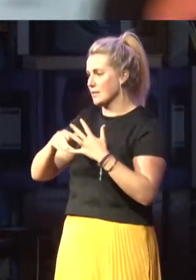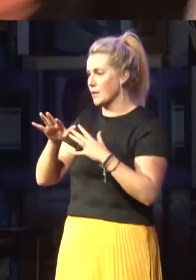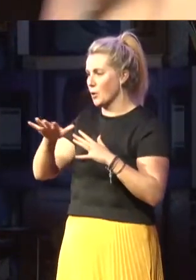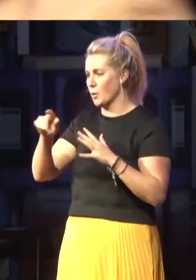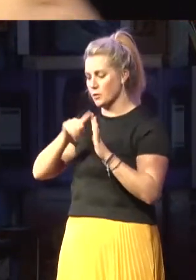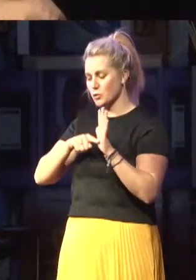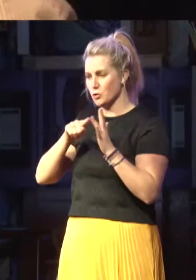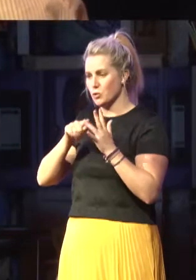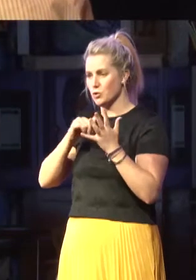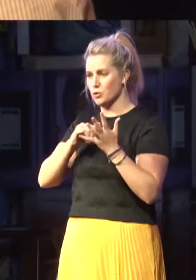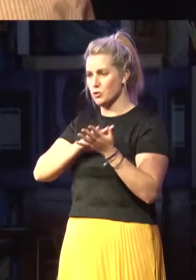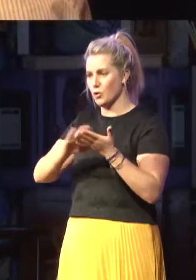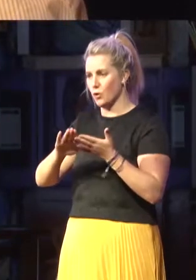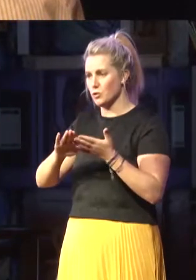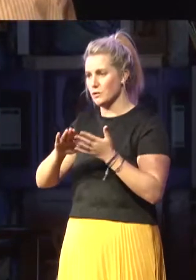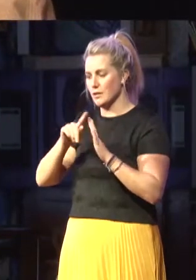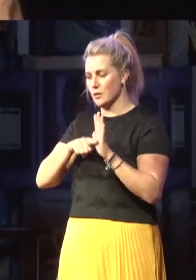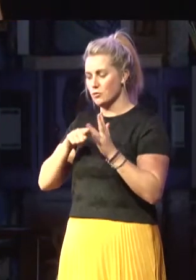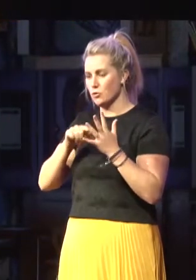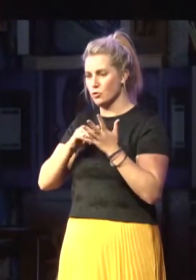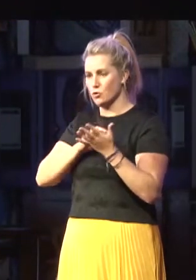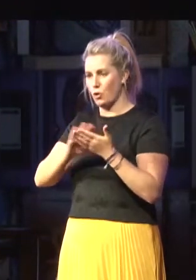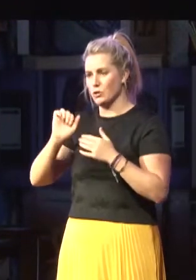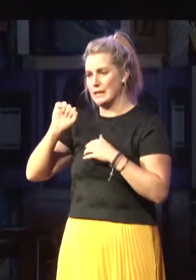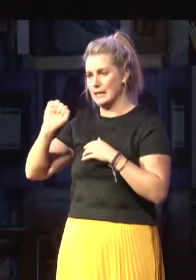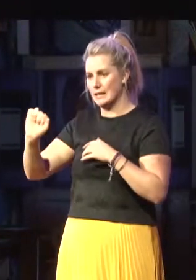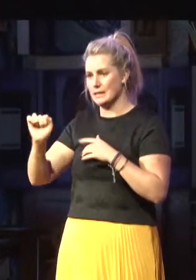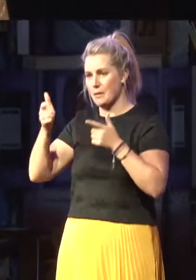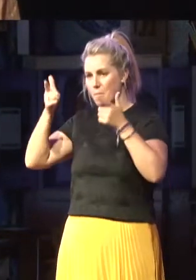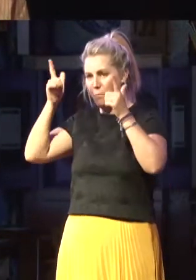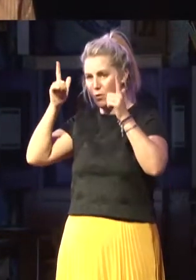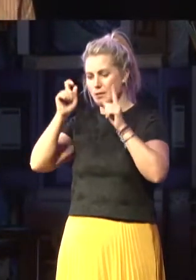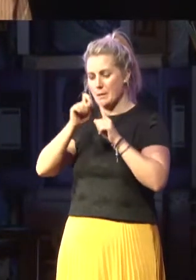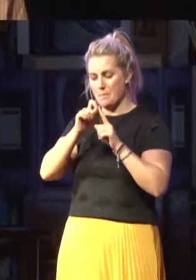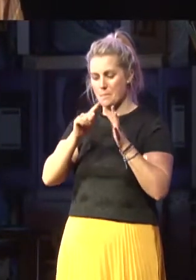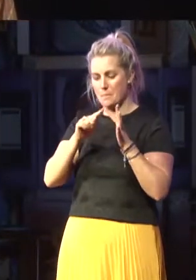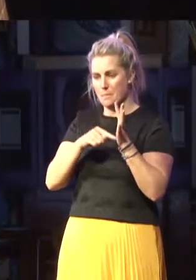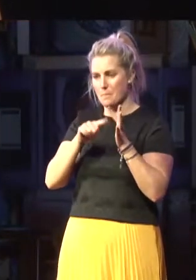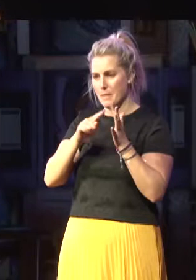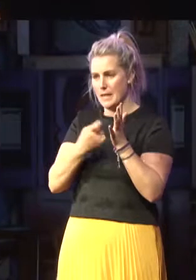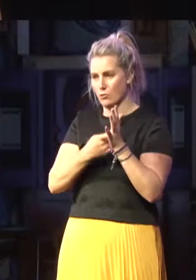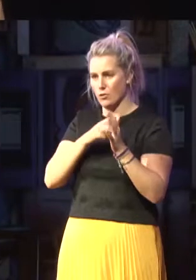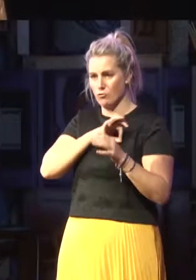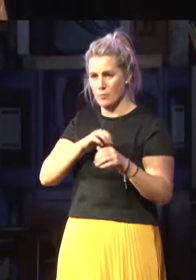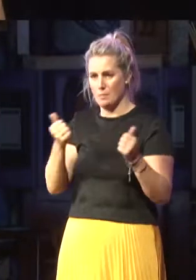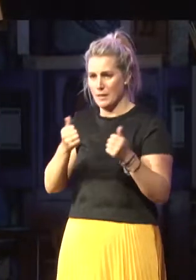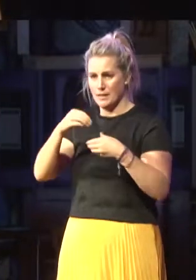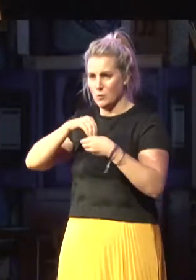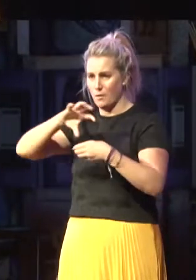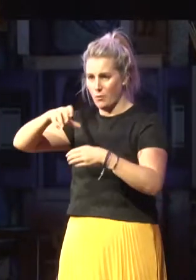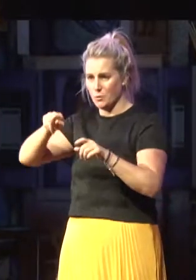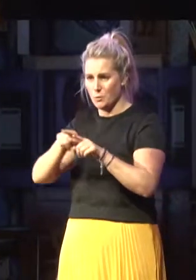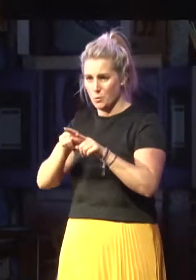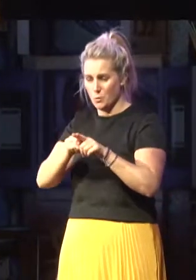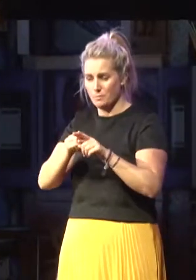Bailey. Josh and his boss, Stephen Stewart, have really contributed a huge amount to Faucet and have